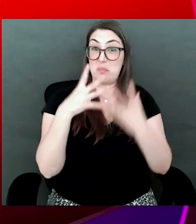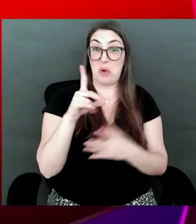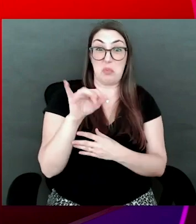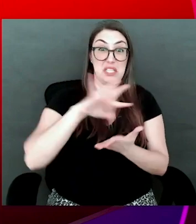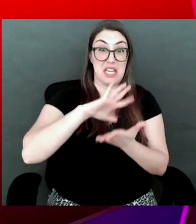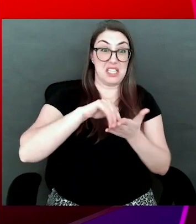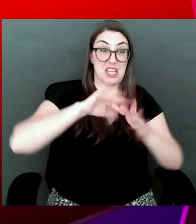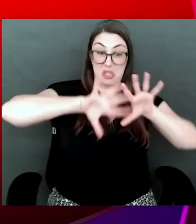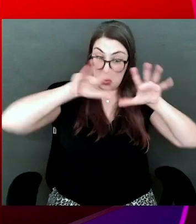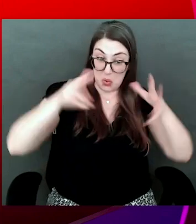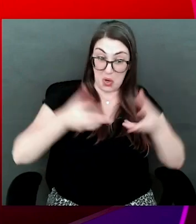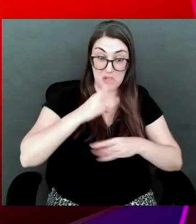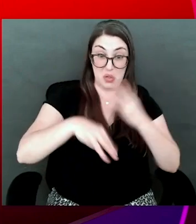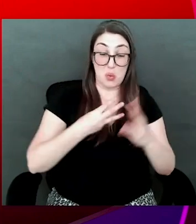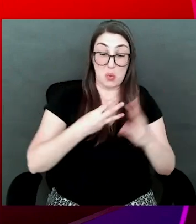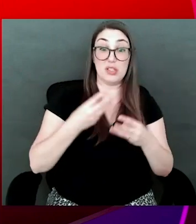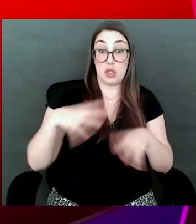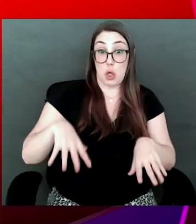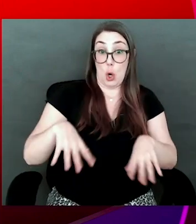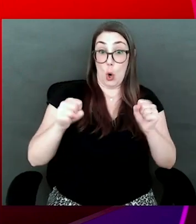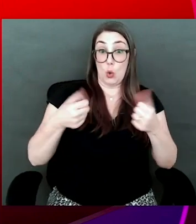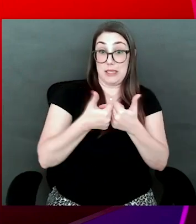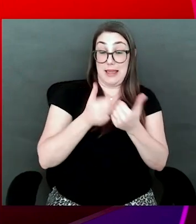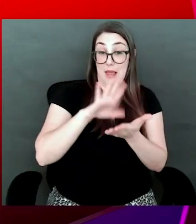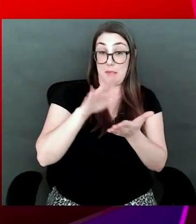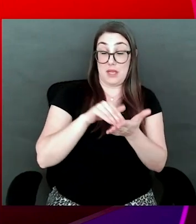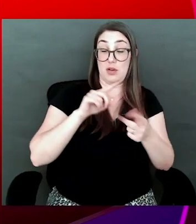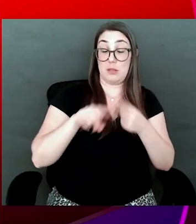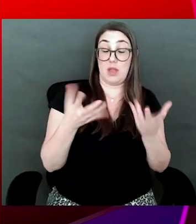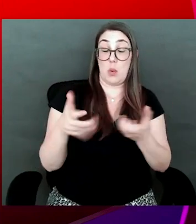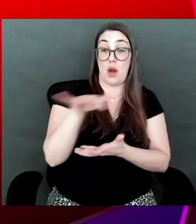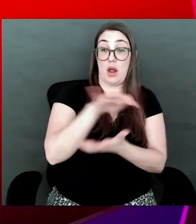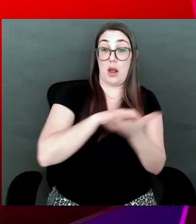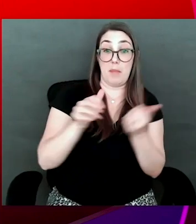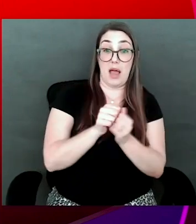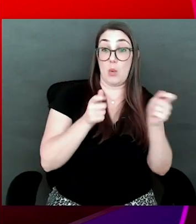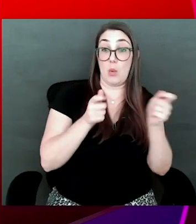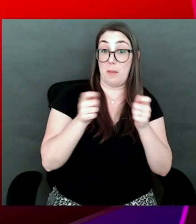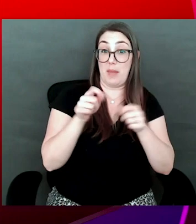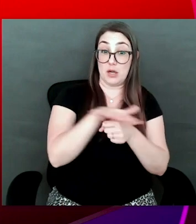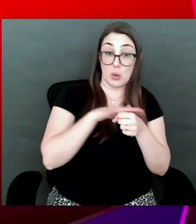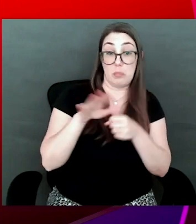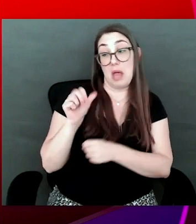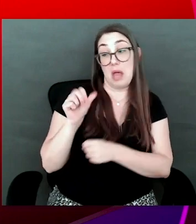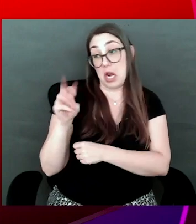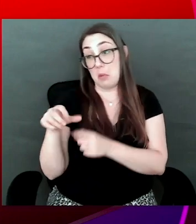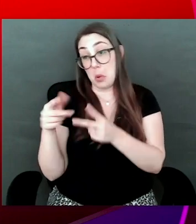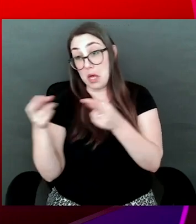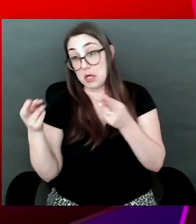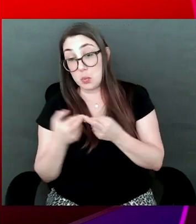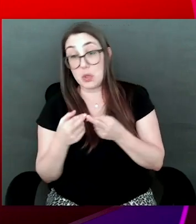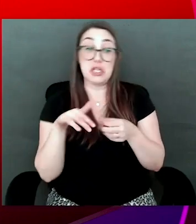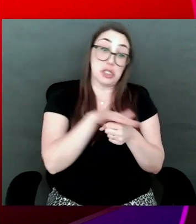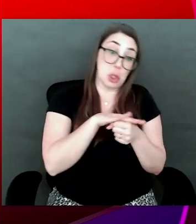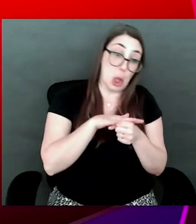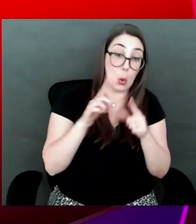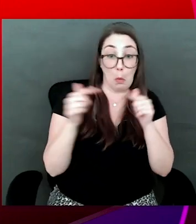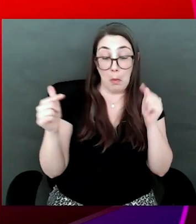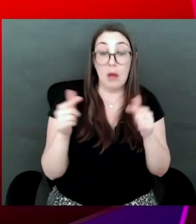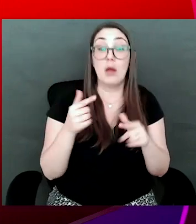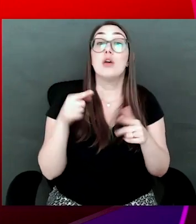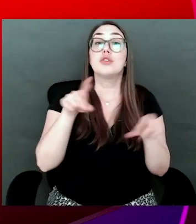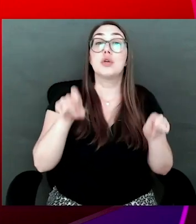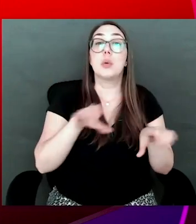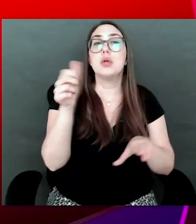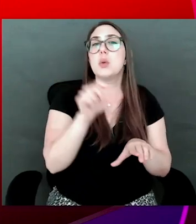game servers, but they would like to combine that with managed locations, AWS regions, AWS local zones. So what you can do with Anywhere is that